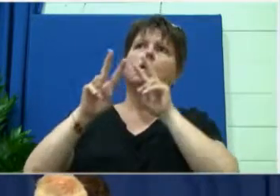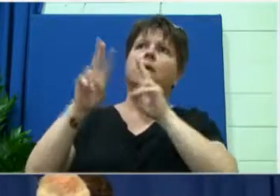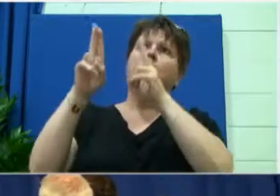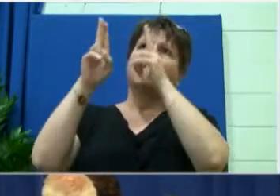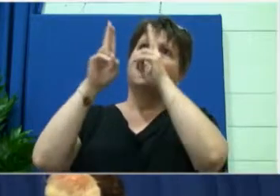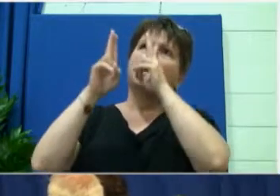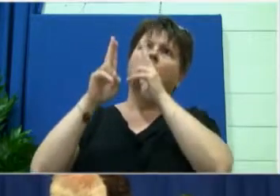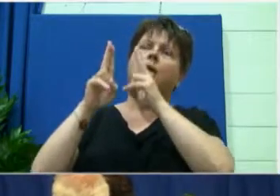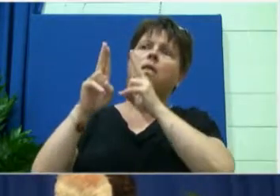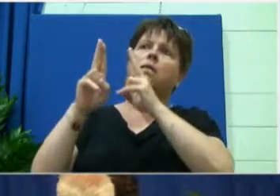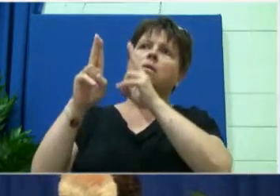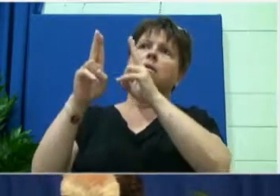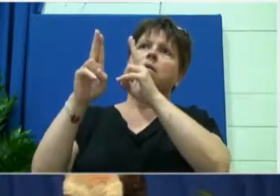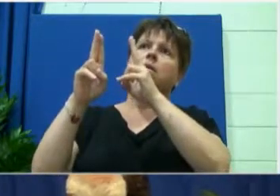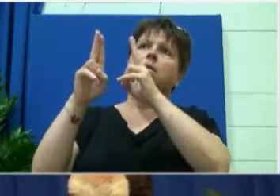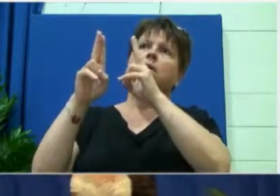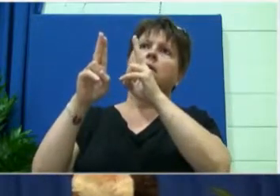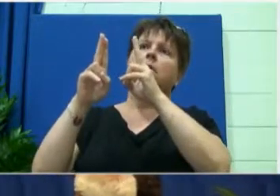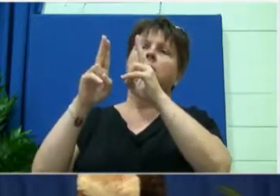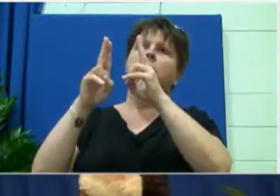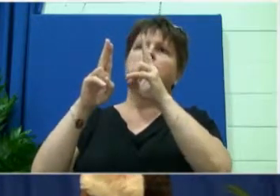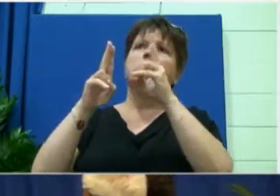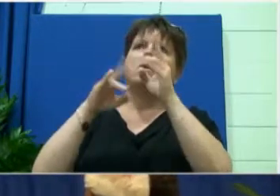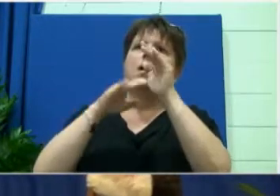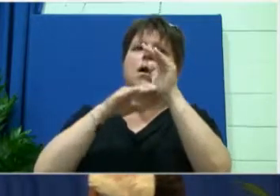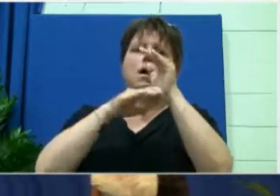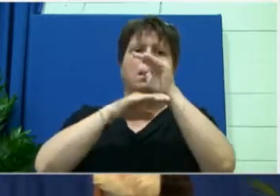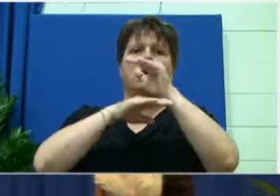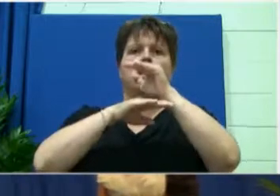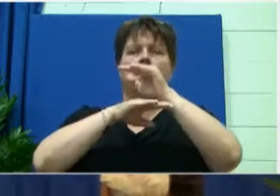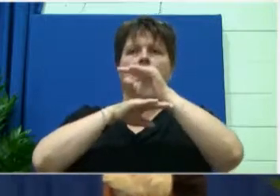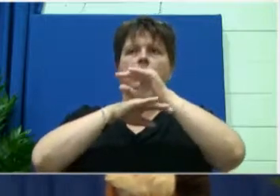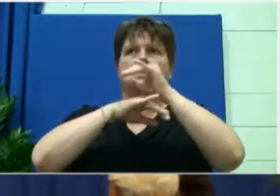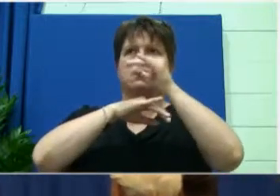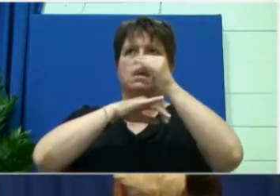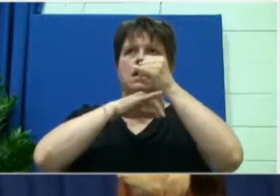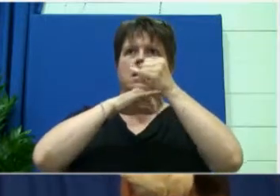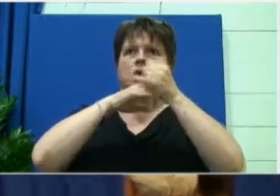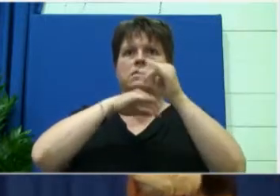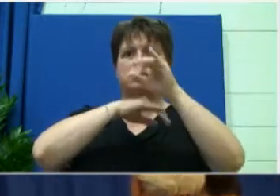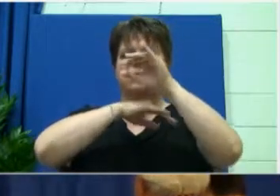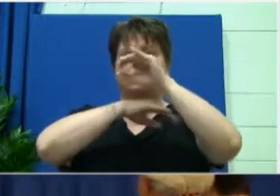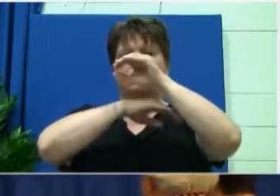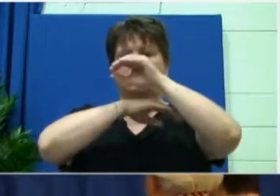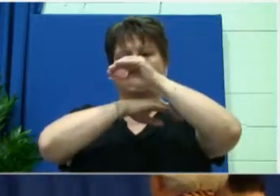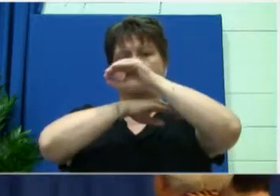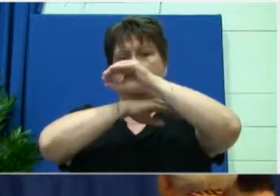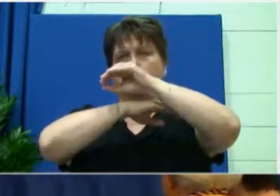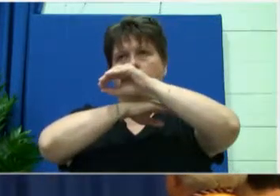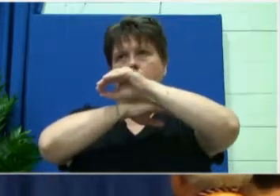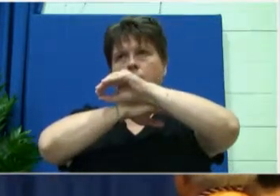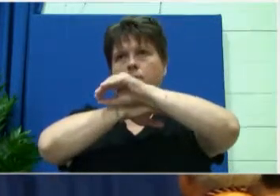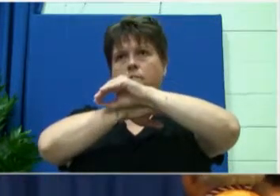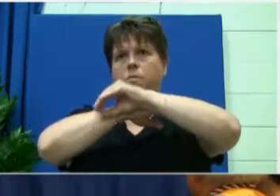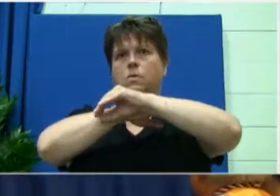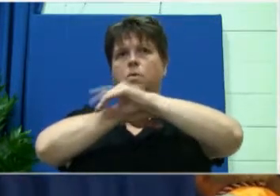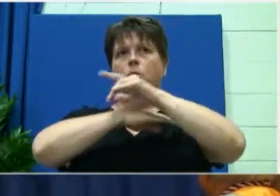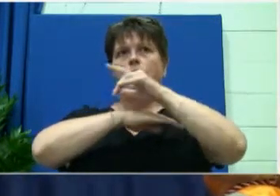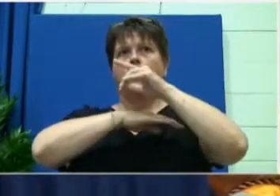we hailed at the twilight's last